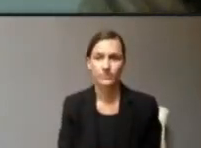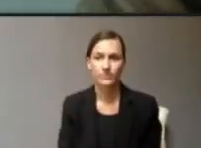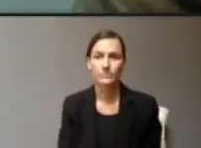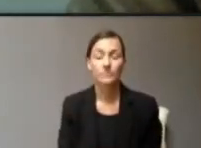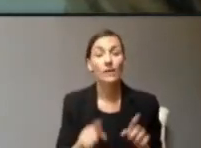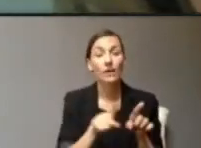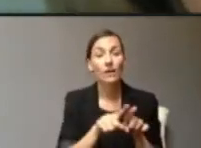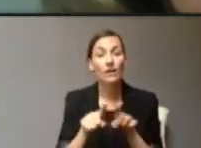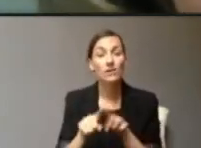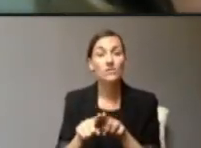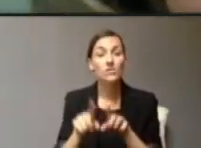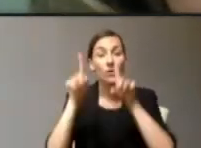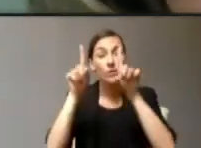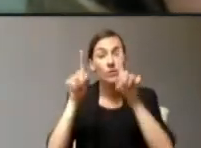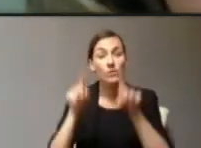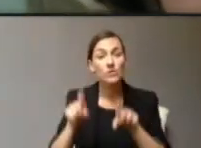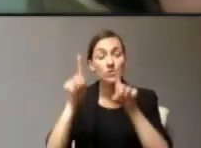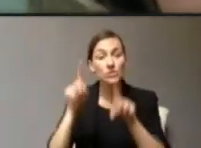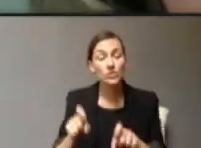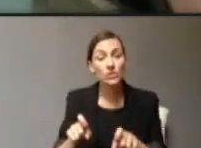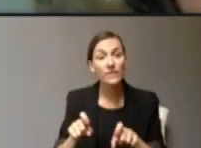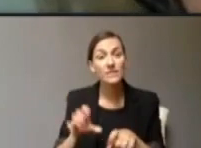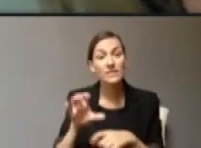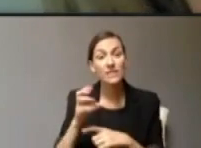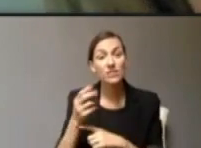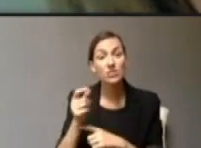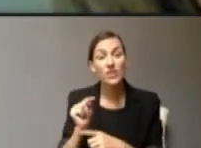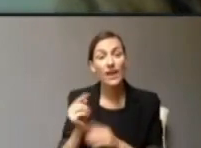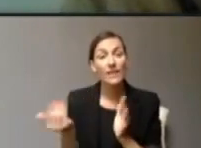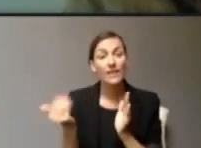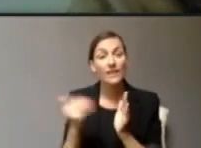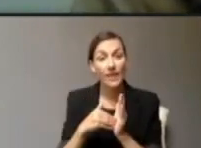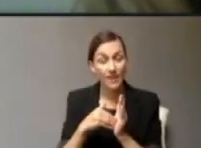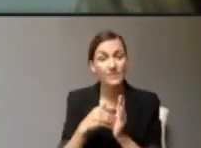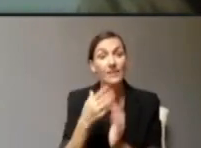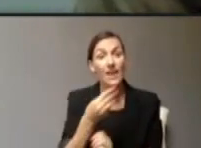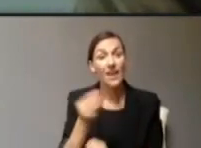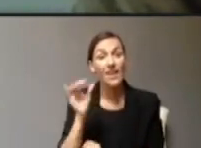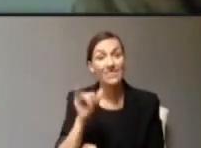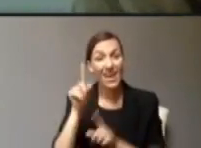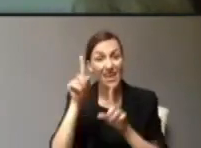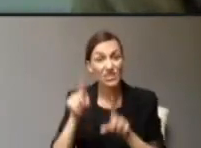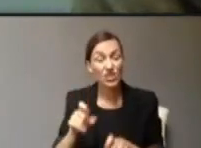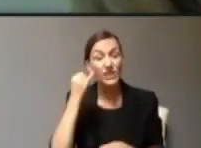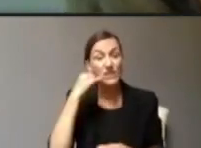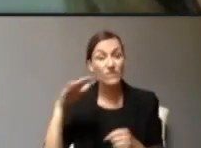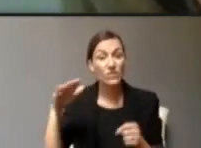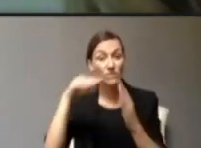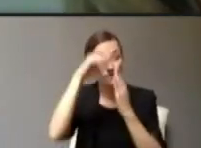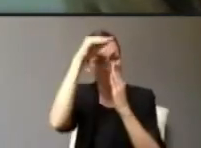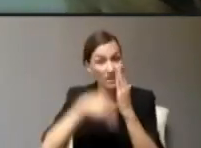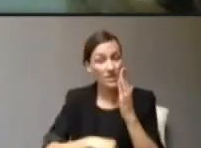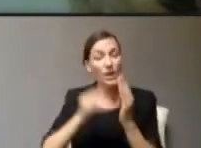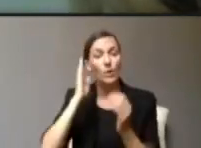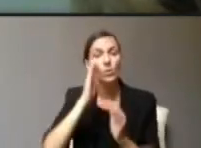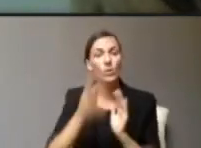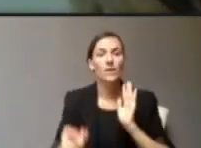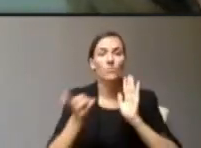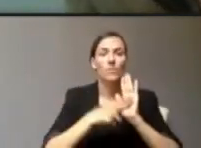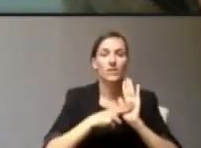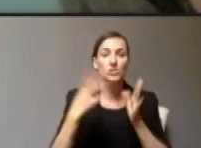Also, the survey is being dropped in the chat one more time. And that survey, if you fill it out, you'll be registered to